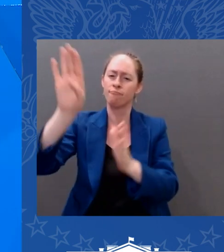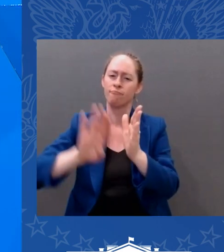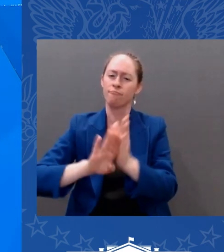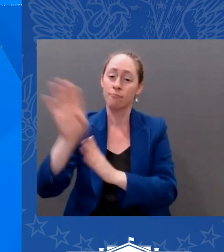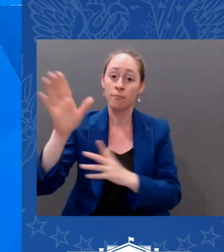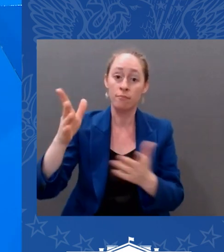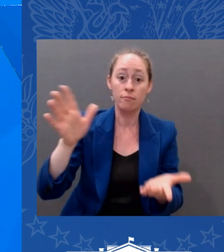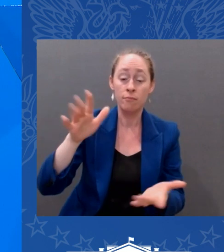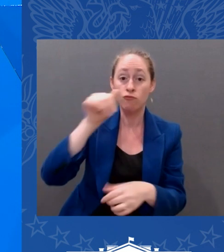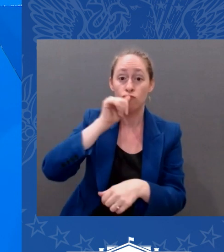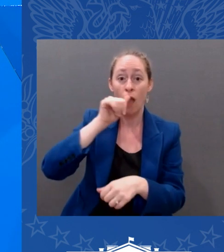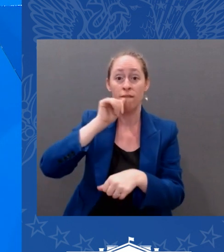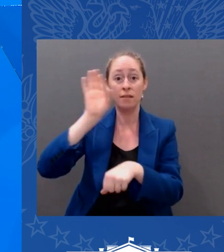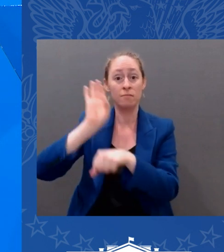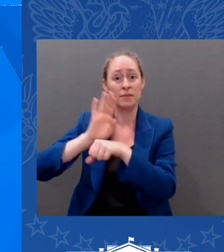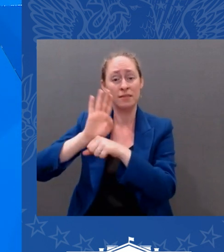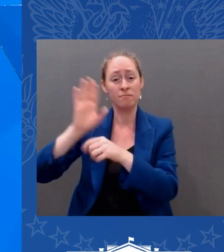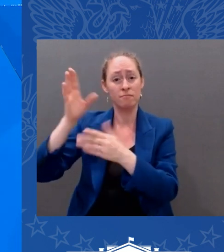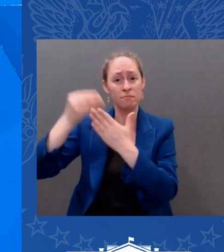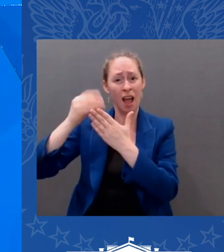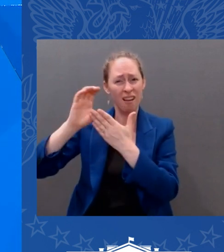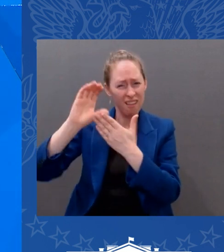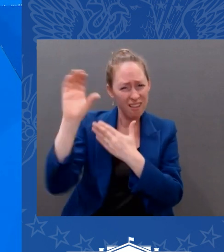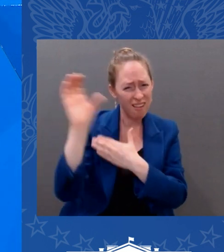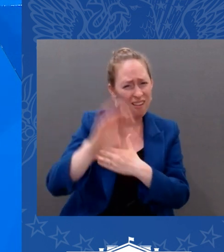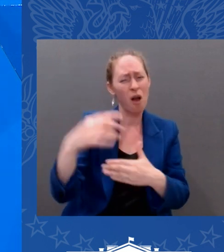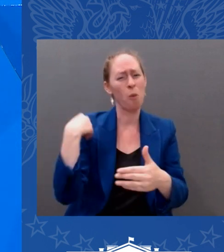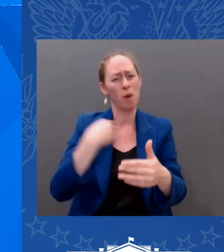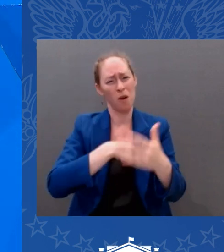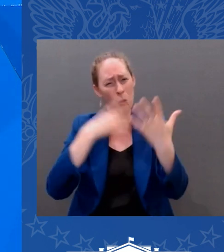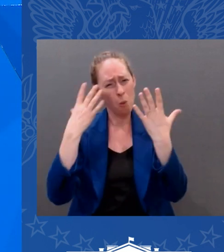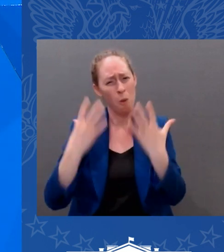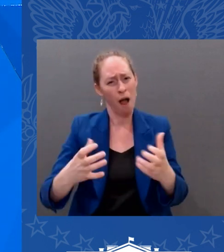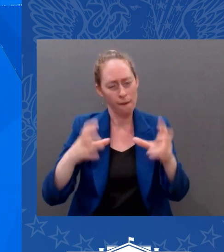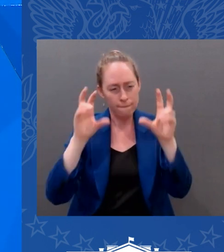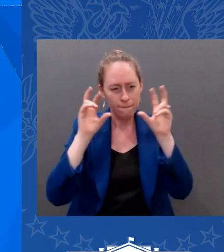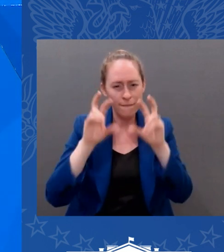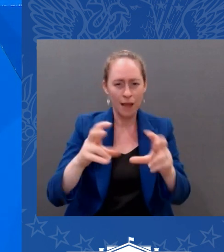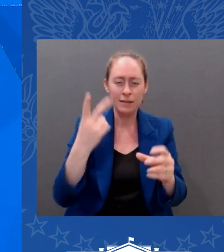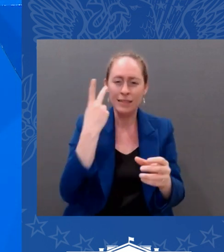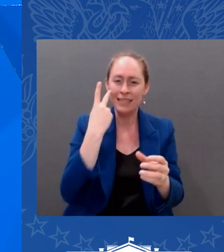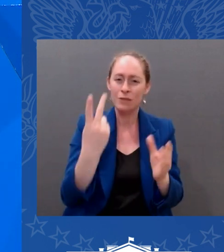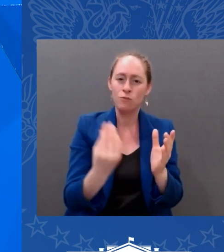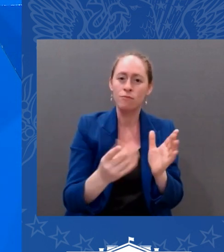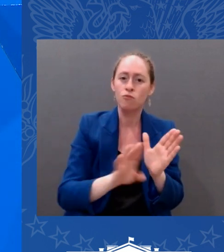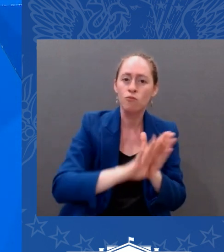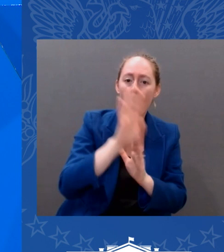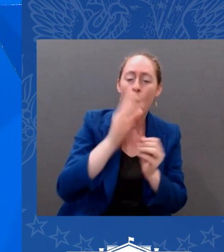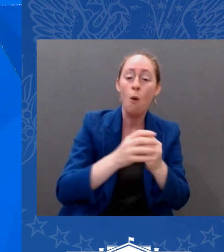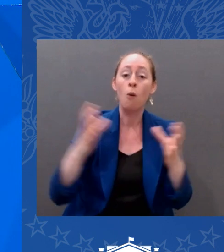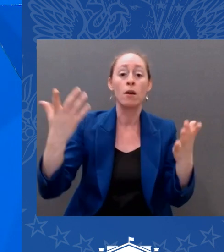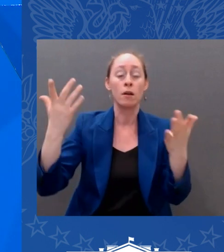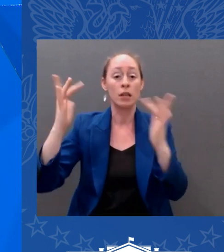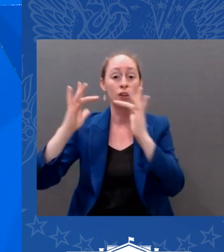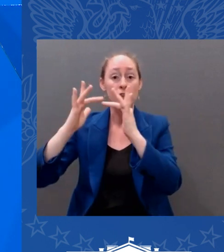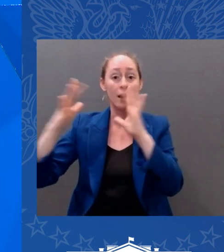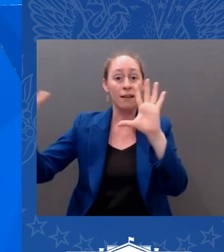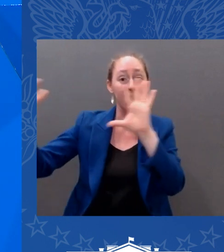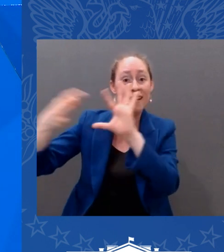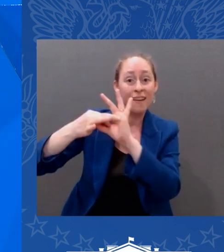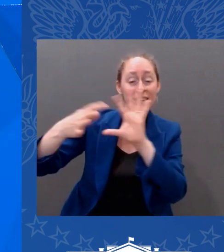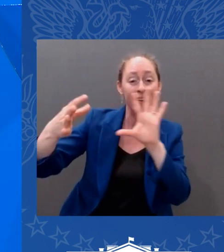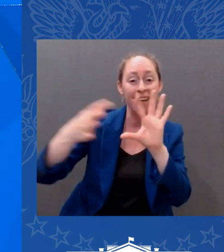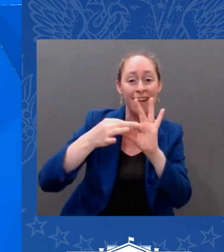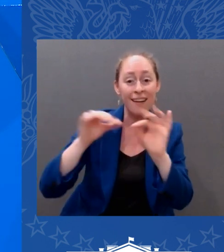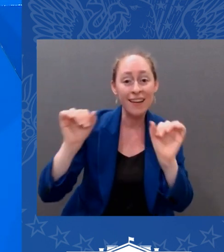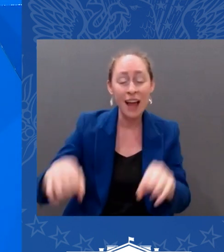to those startup digital connectivity, renewable energy, and health. Third, the American partnership will